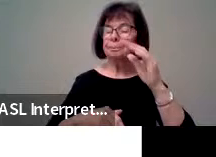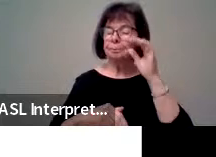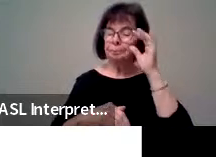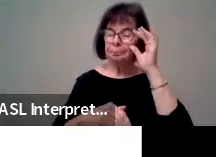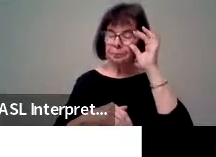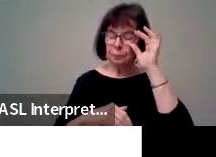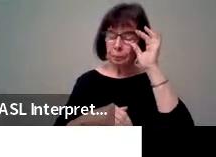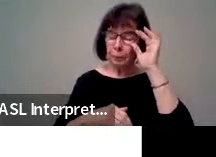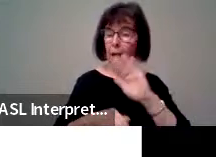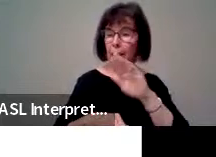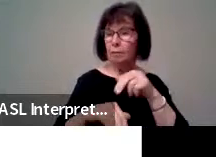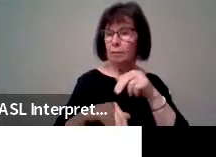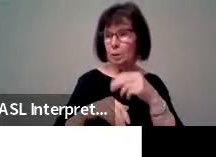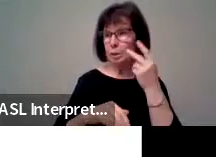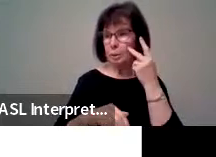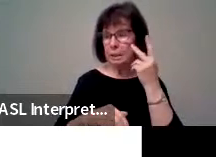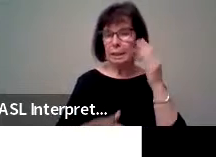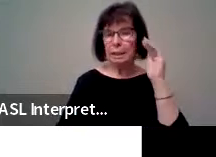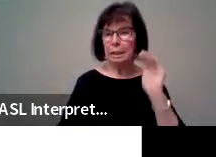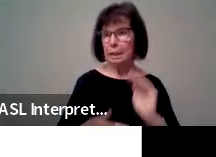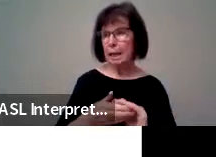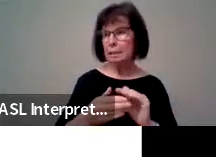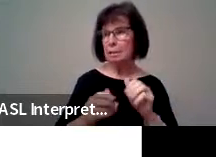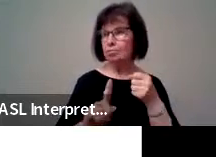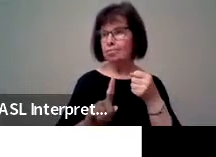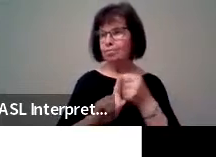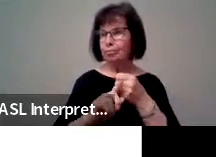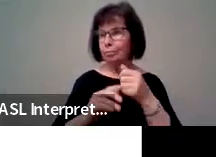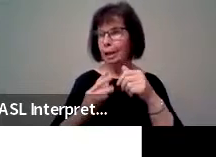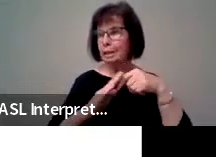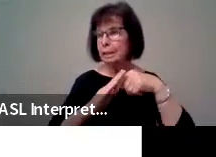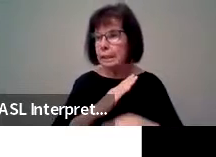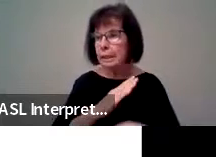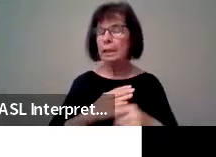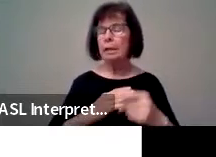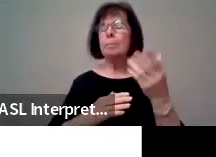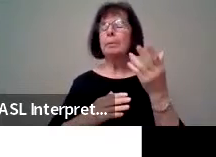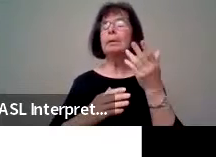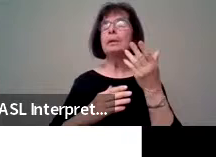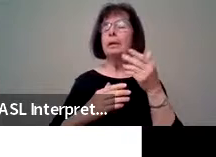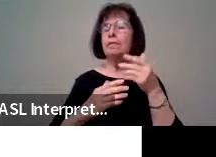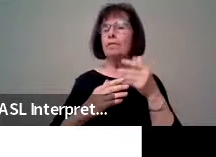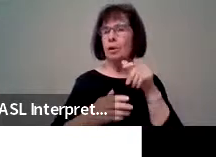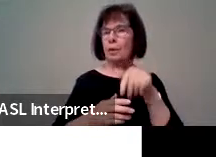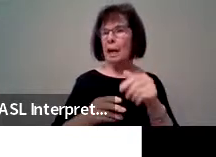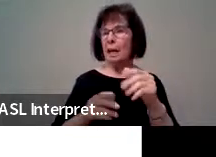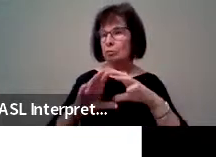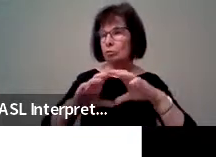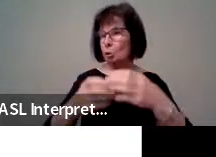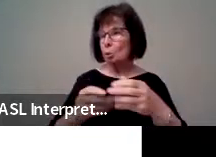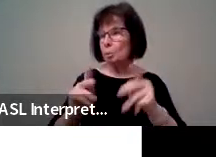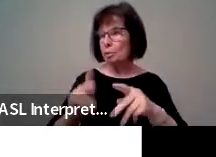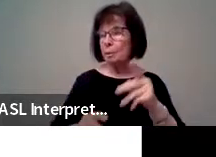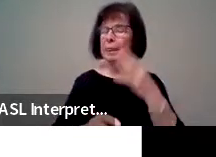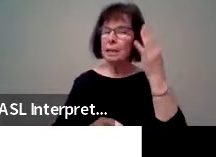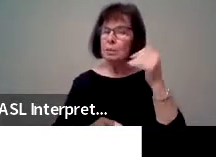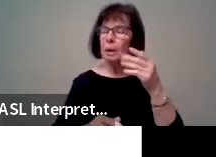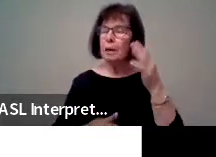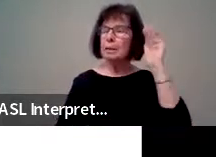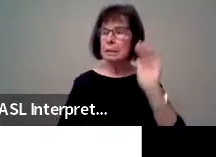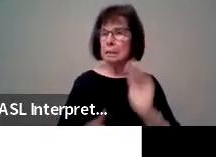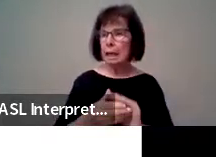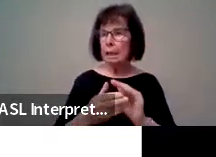we see less severe disease in that population, relatively speaking. So that's also why there just is less data so far.